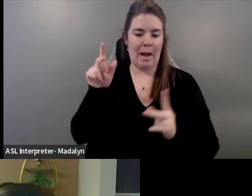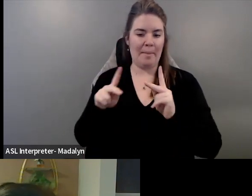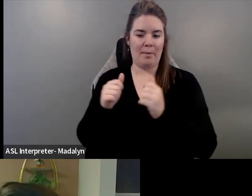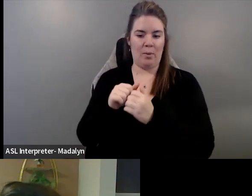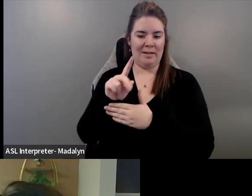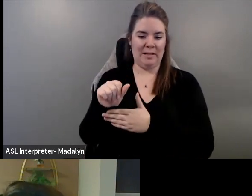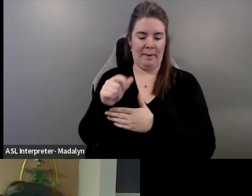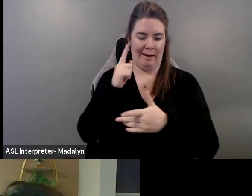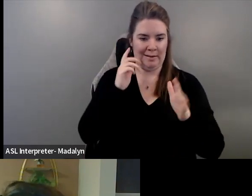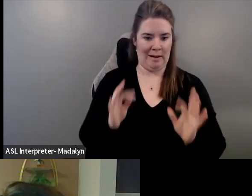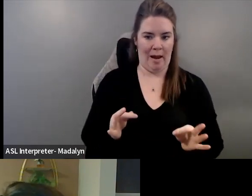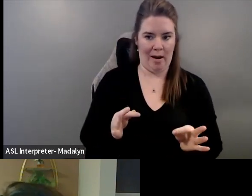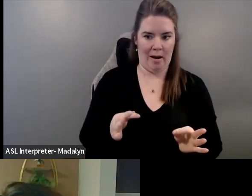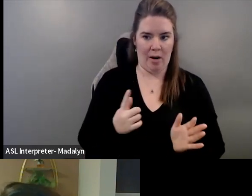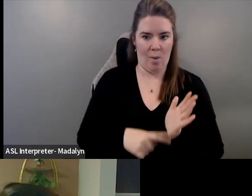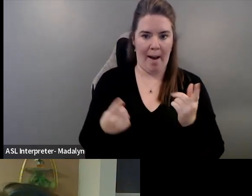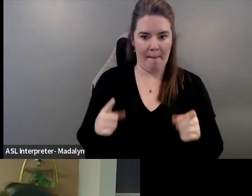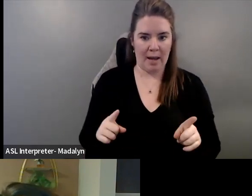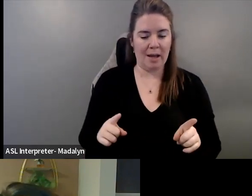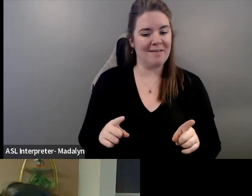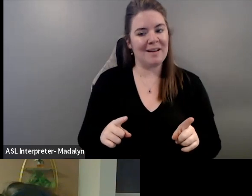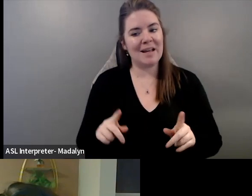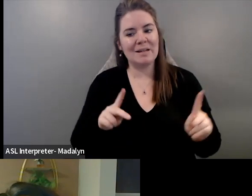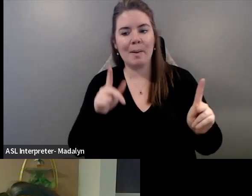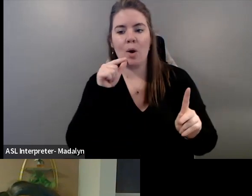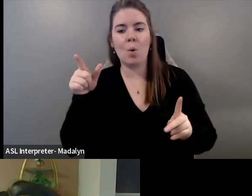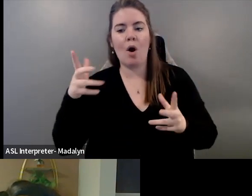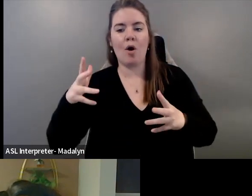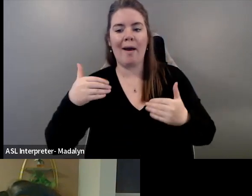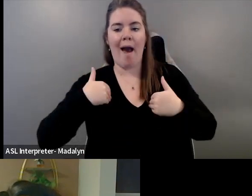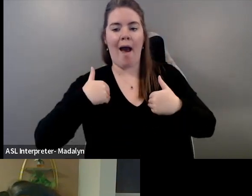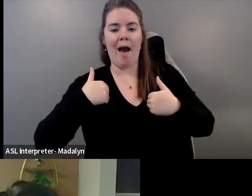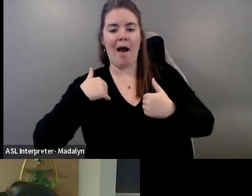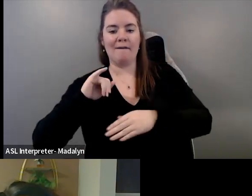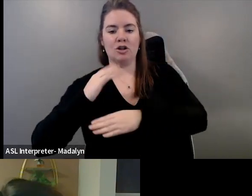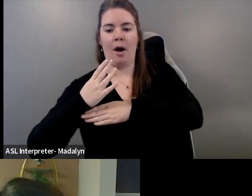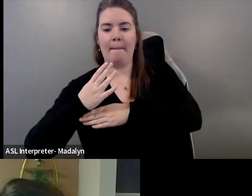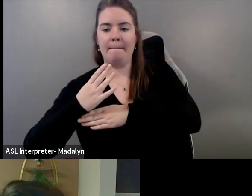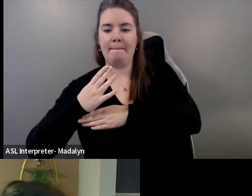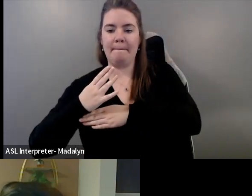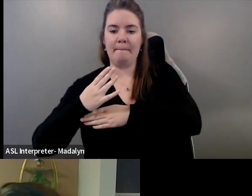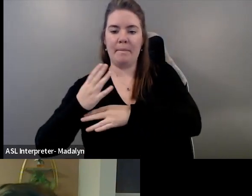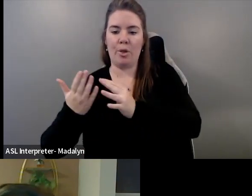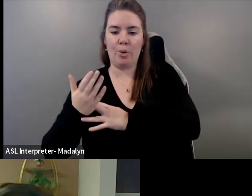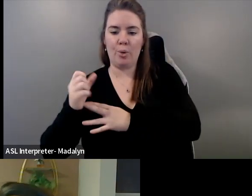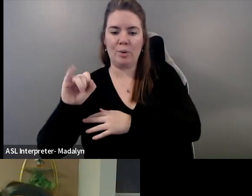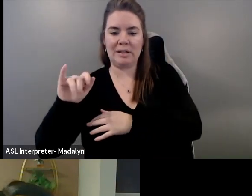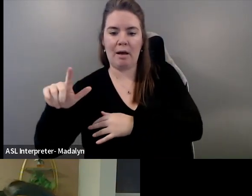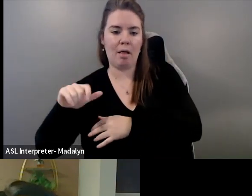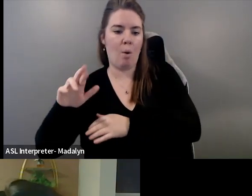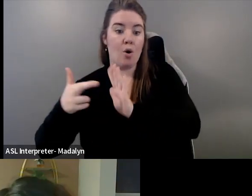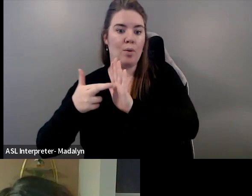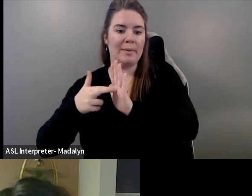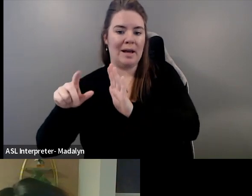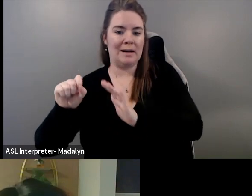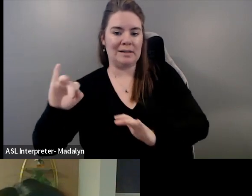going on. It's people who are employed, or people who are employed by the SILs, or people who represent the SILs, or people